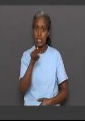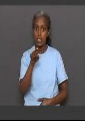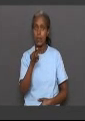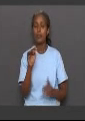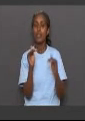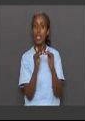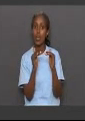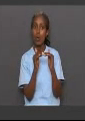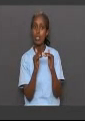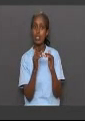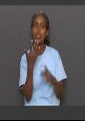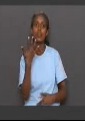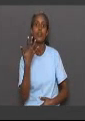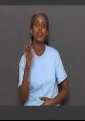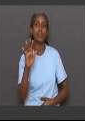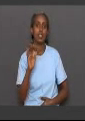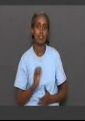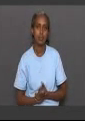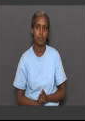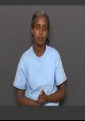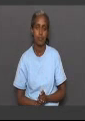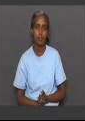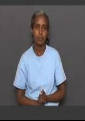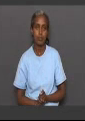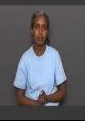0.7x equals 15.